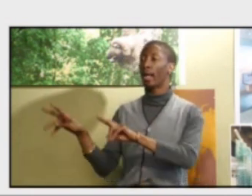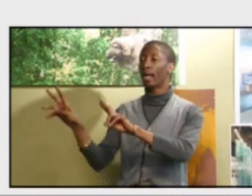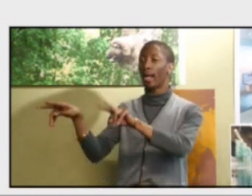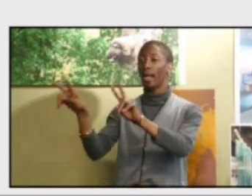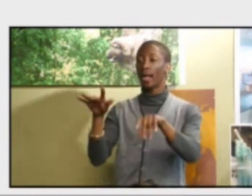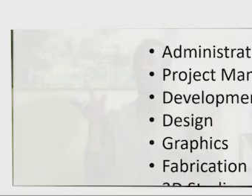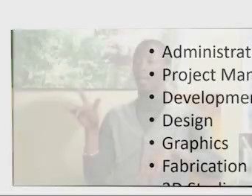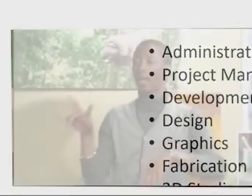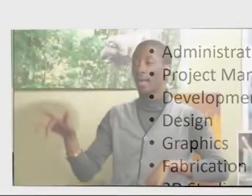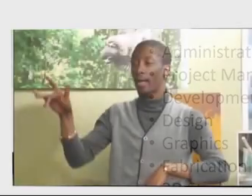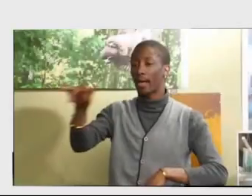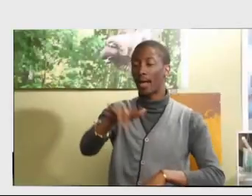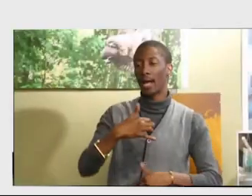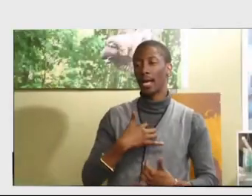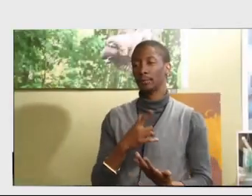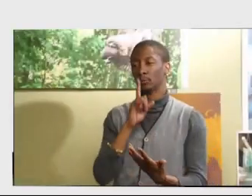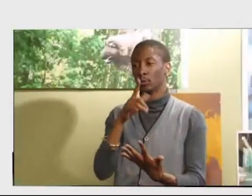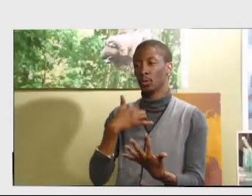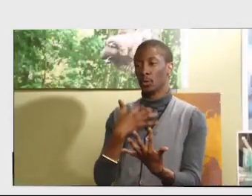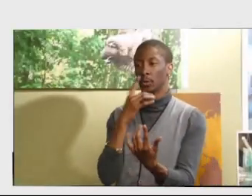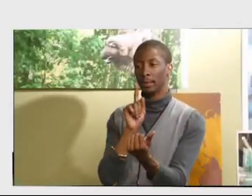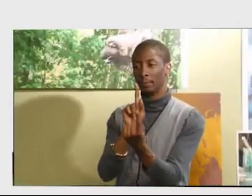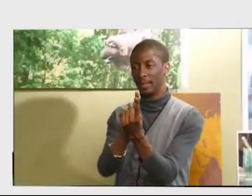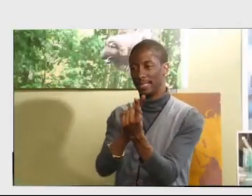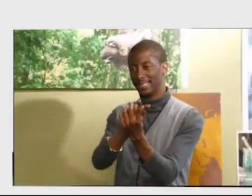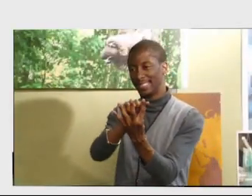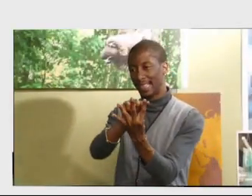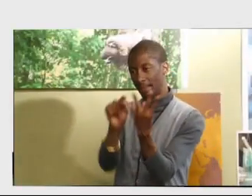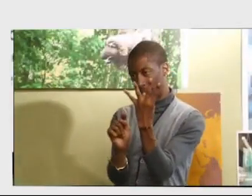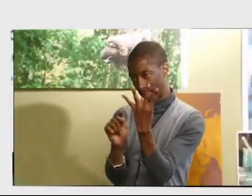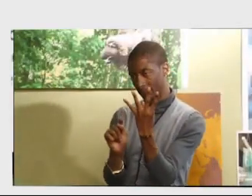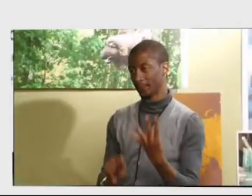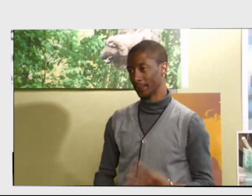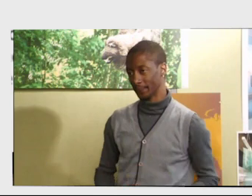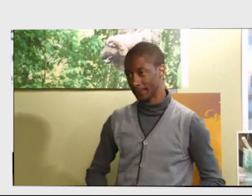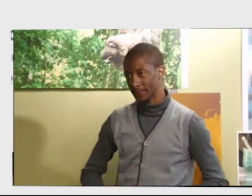I'm sure you will meet each and every one of them.